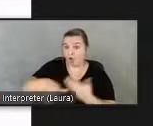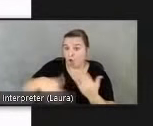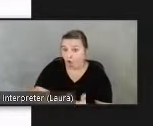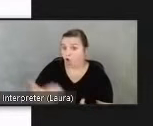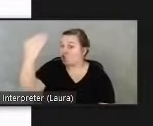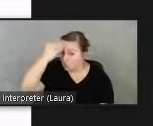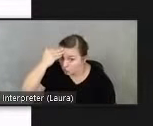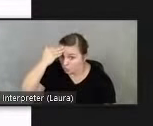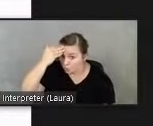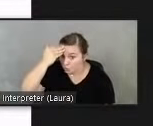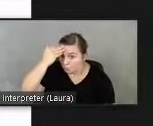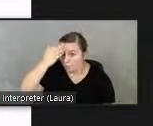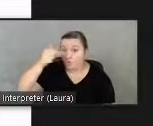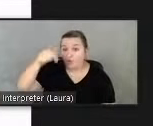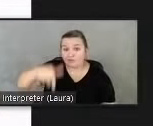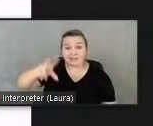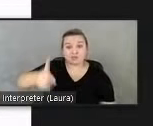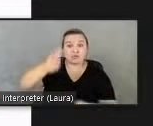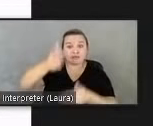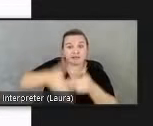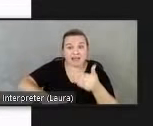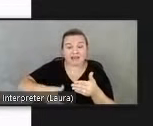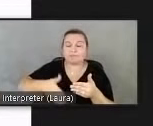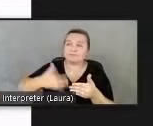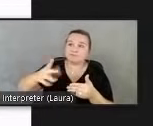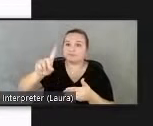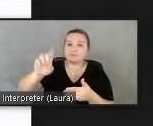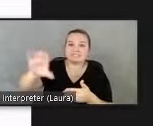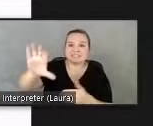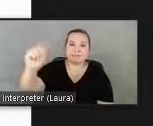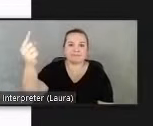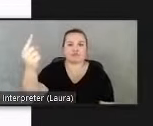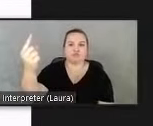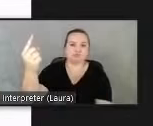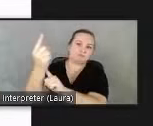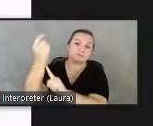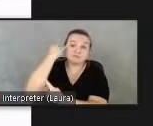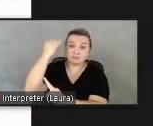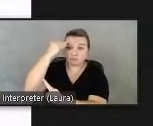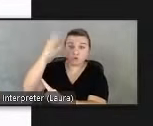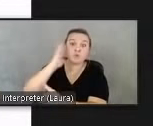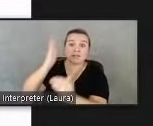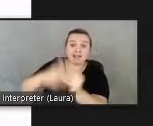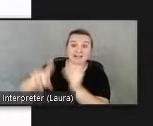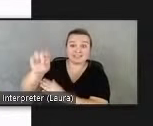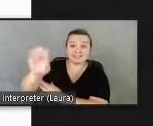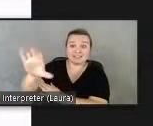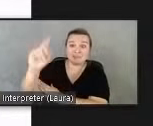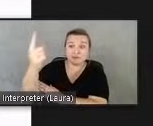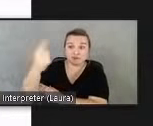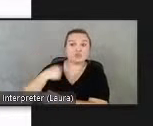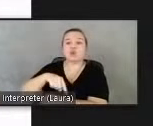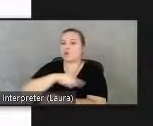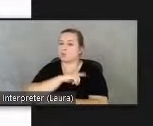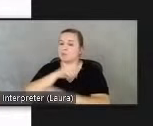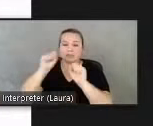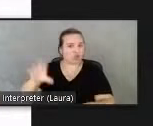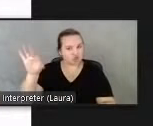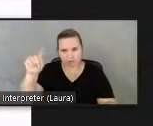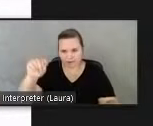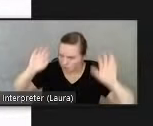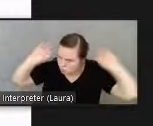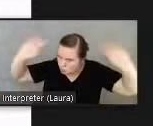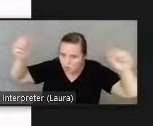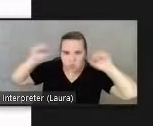if we all knew that this would end by, like, for instance, December 1st, we all knew this, we could be fine. We could do this. All